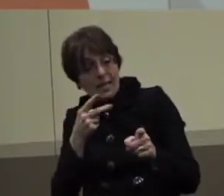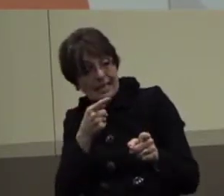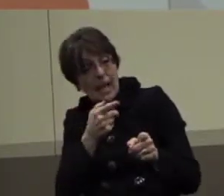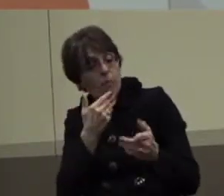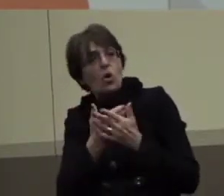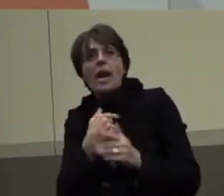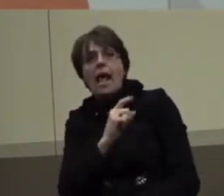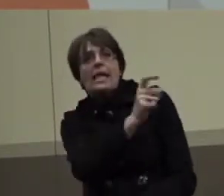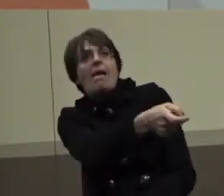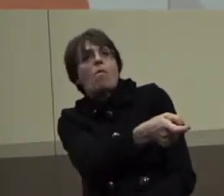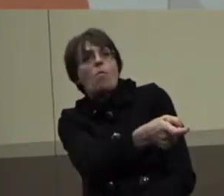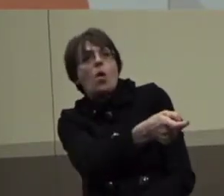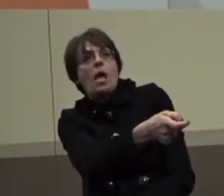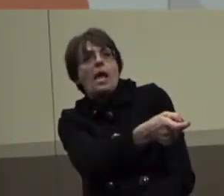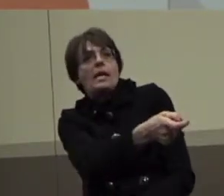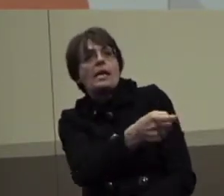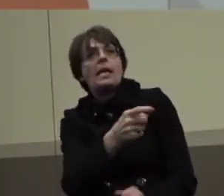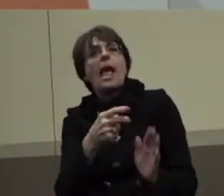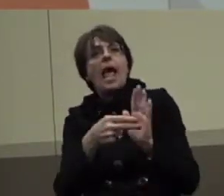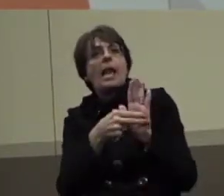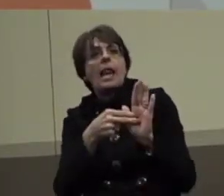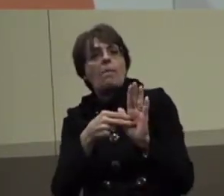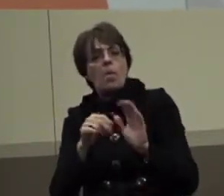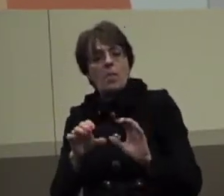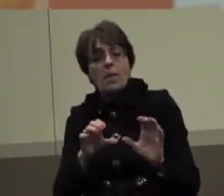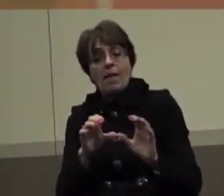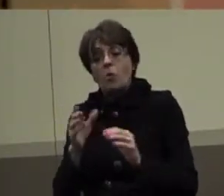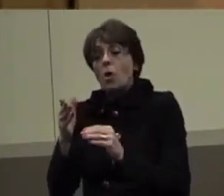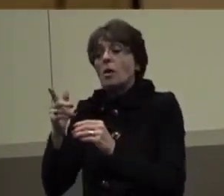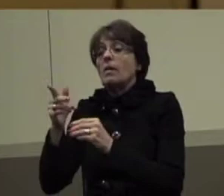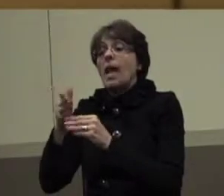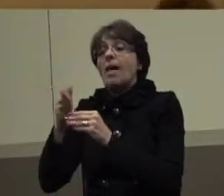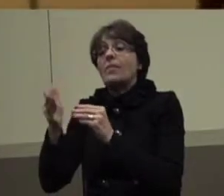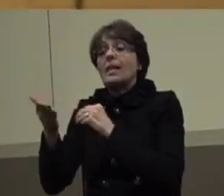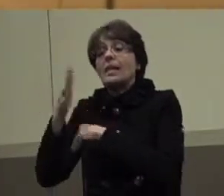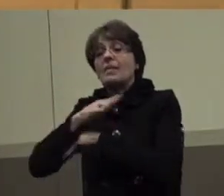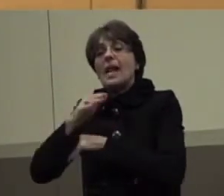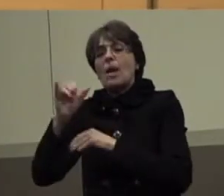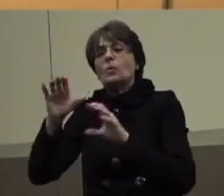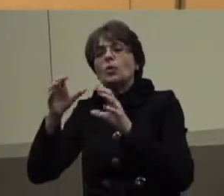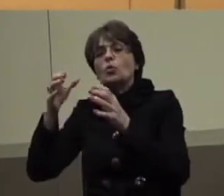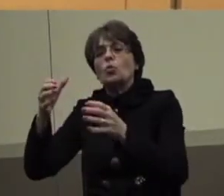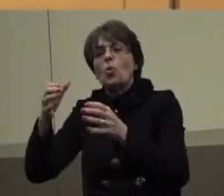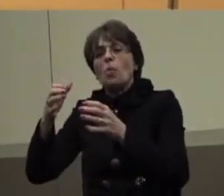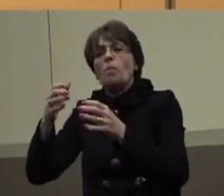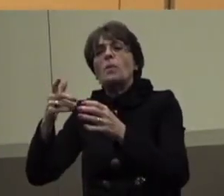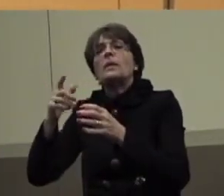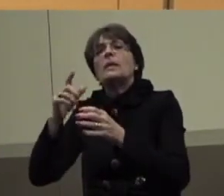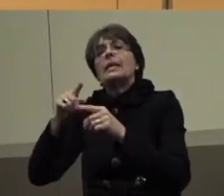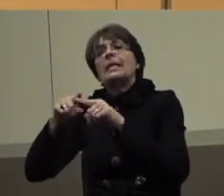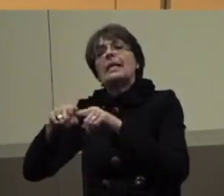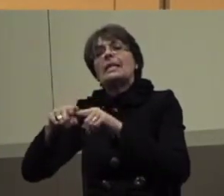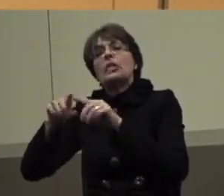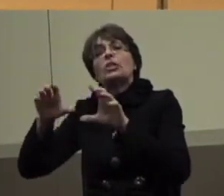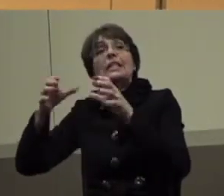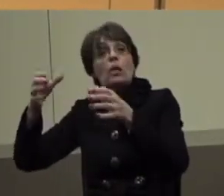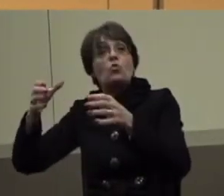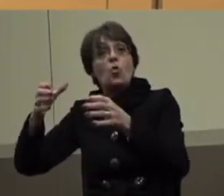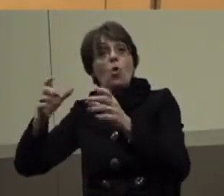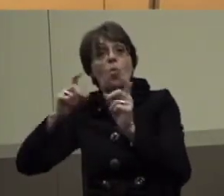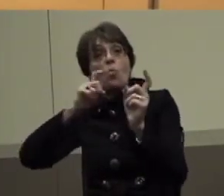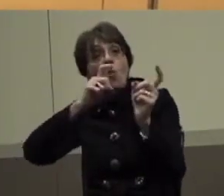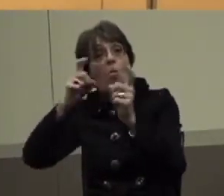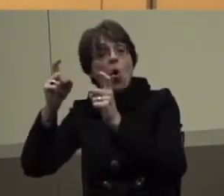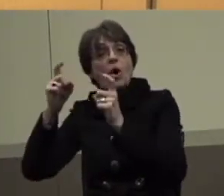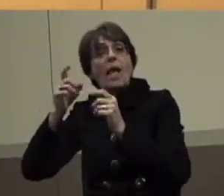them one, and I just labeled what behavior. And at the end of the day, this was a group contingency, group reward. At the end of the day, I'd walk around and the